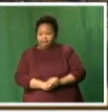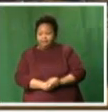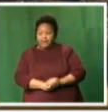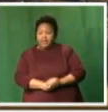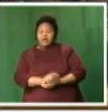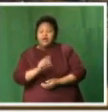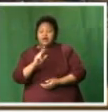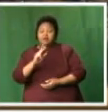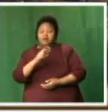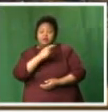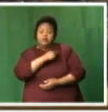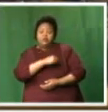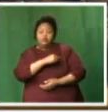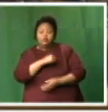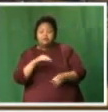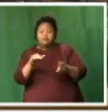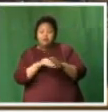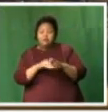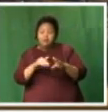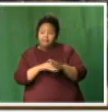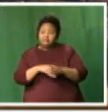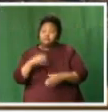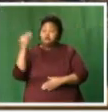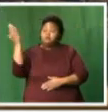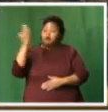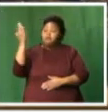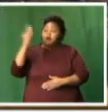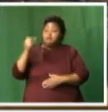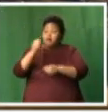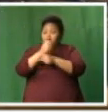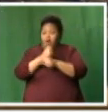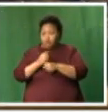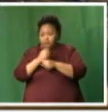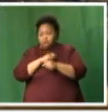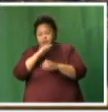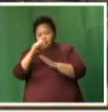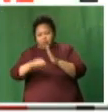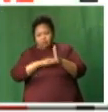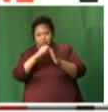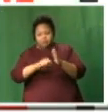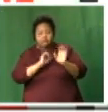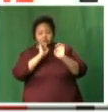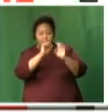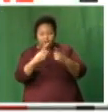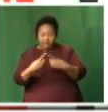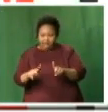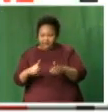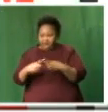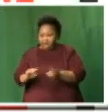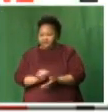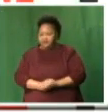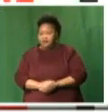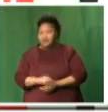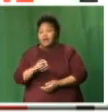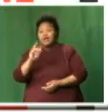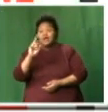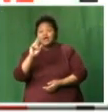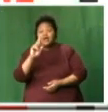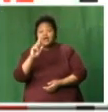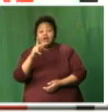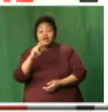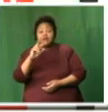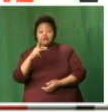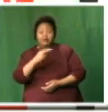inhlangano netinkampani letahlukene ngemisebenzi leyentiwa ngulenhlangano. Inhlangano yesiphambano lesibovu ibona ubumcwabo ukuthi